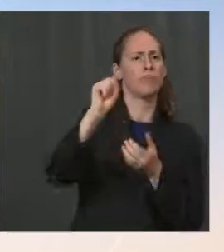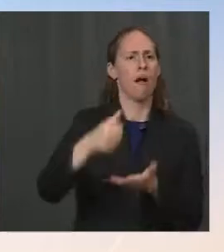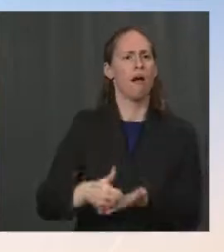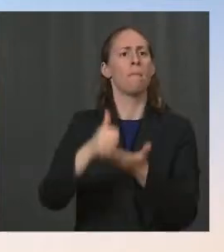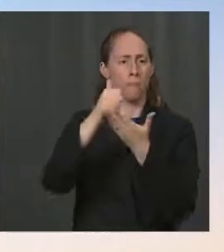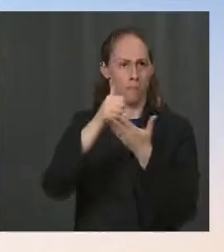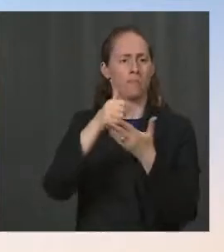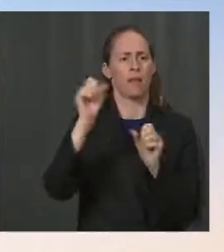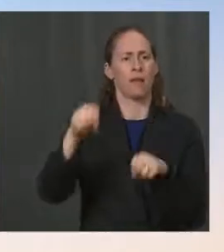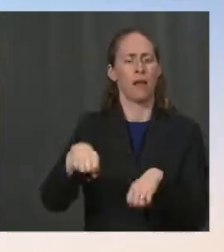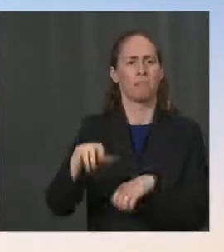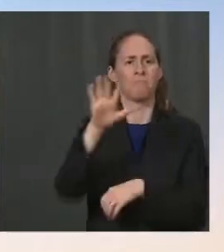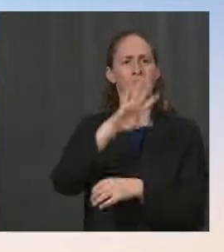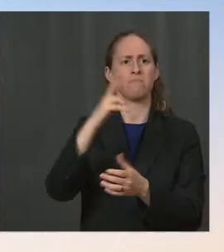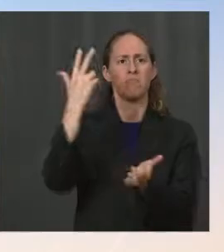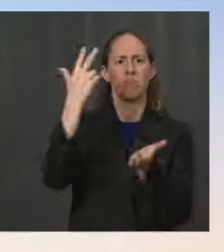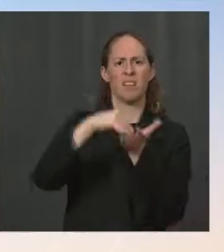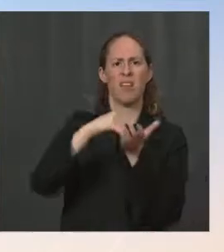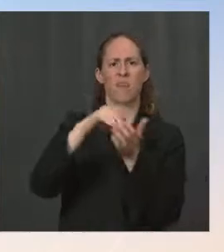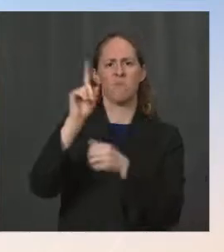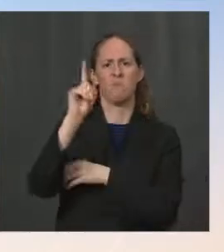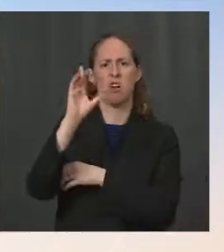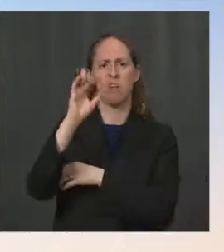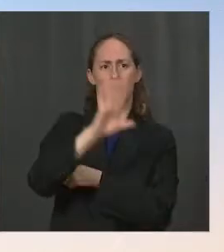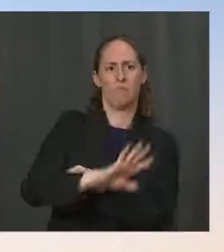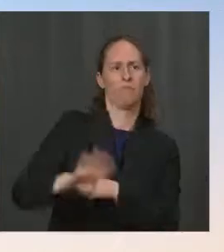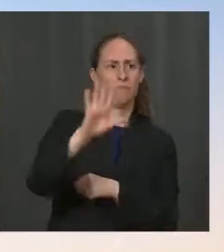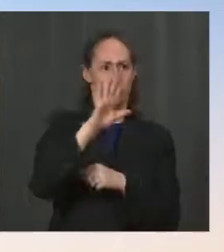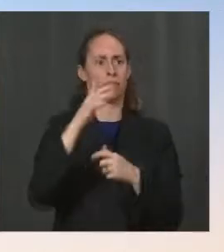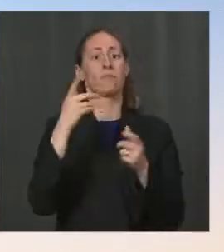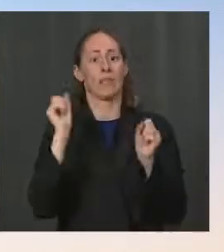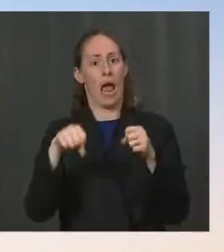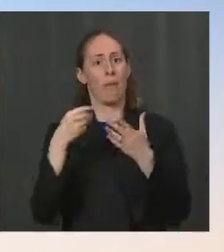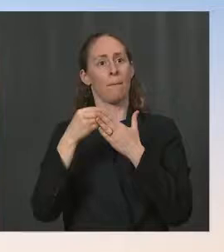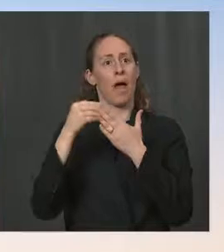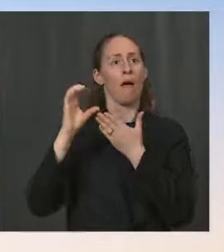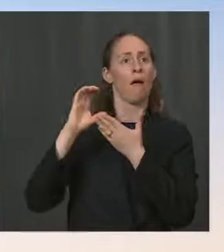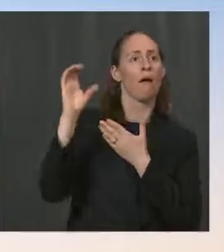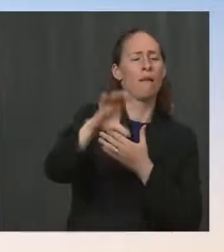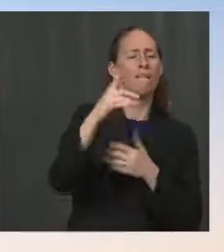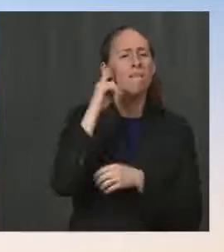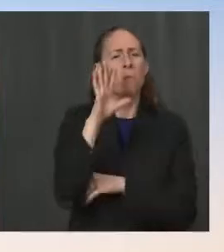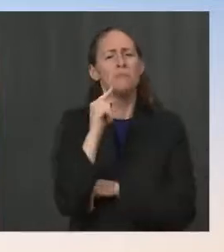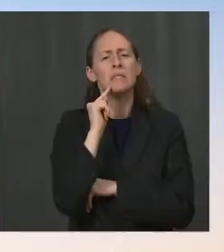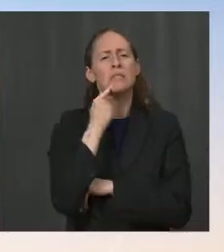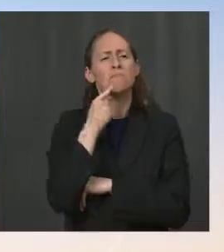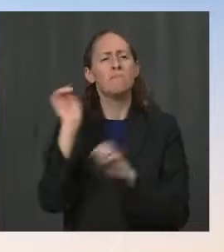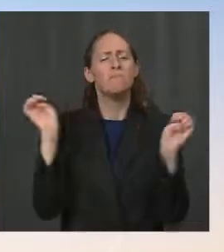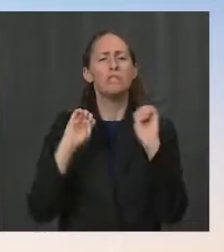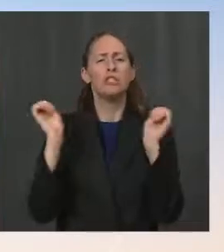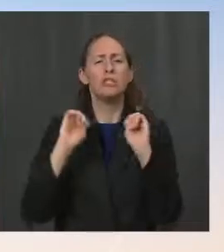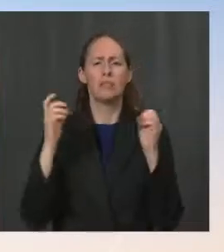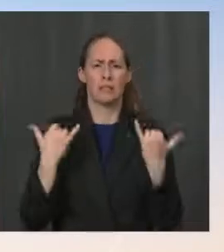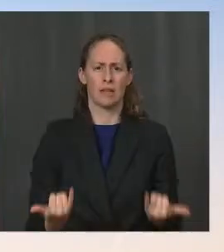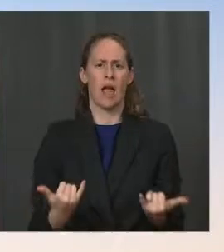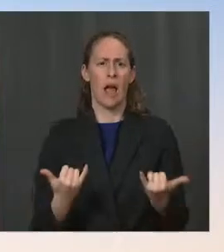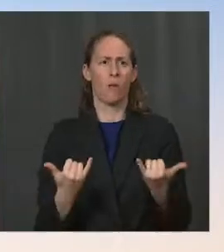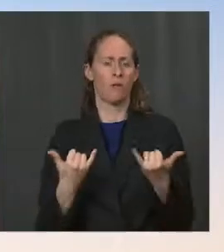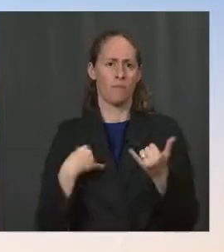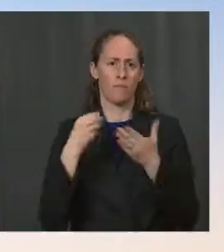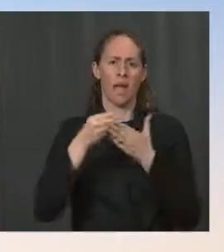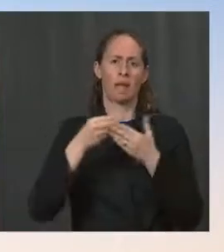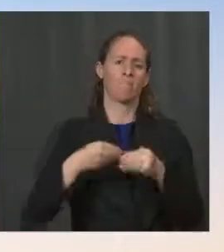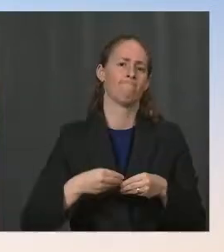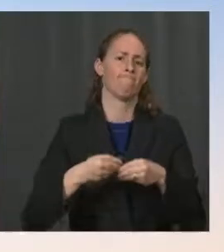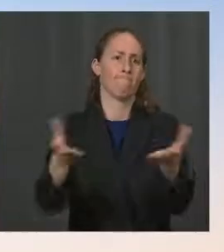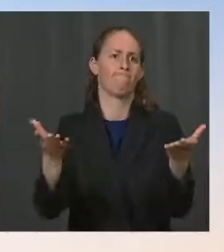received a one-time $500 payment to support critical needs as a result of the major disaster declaration the President